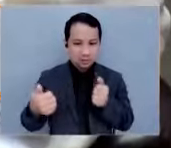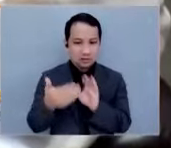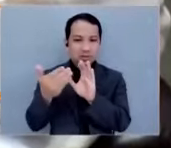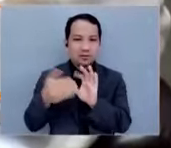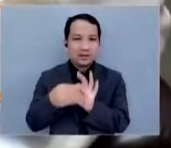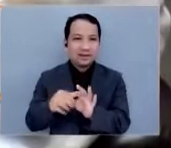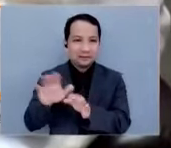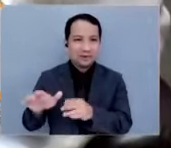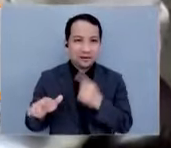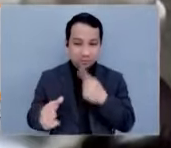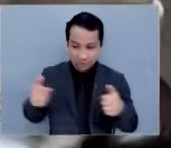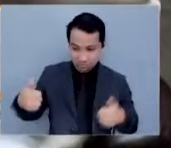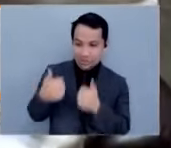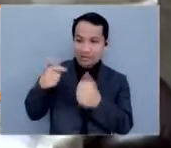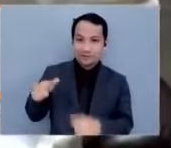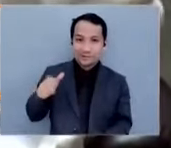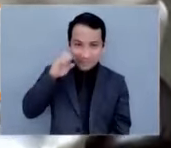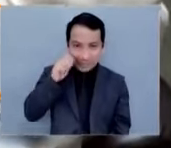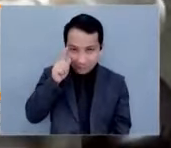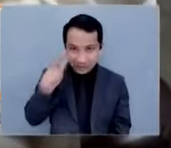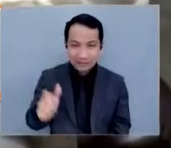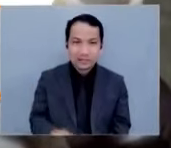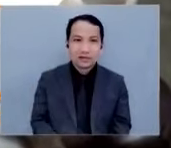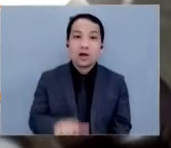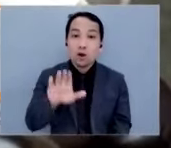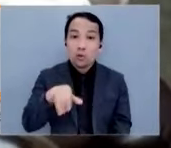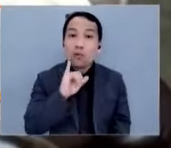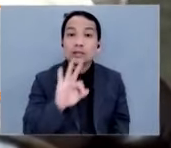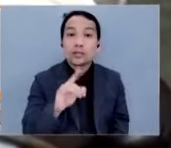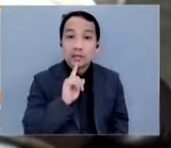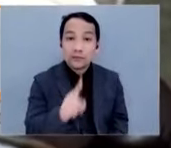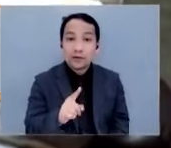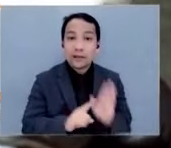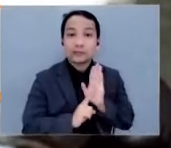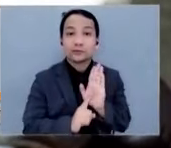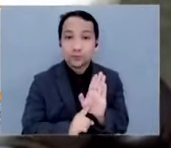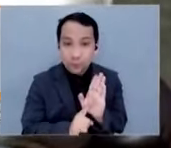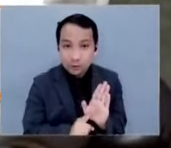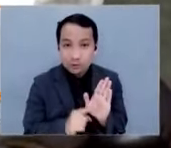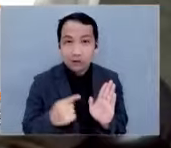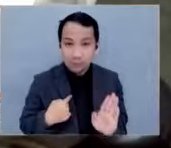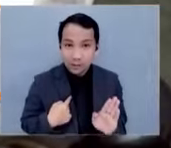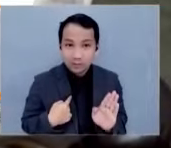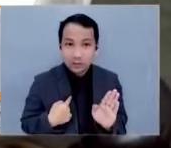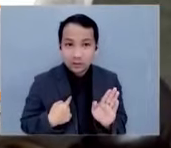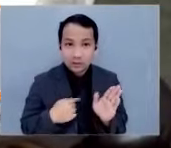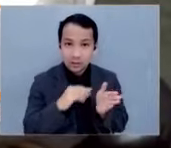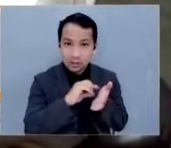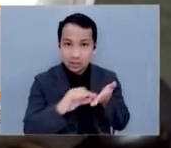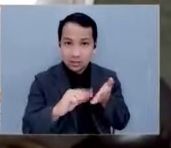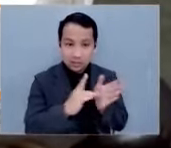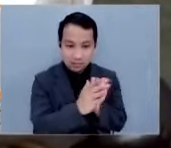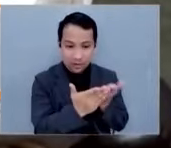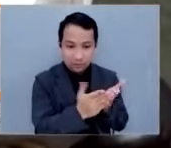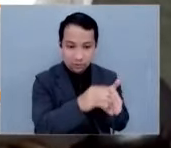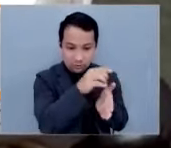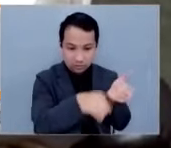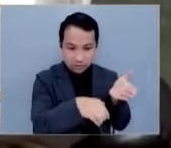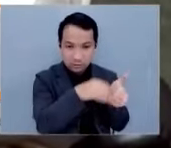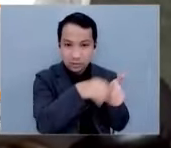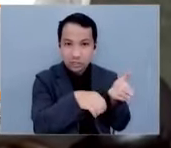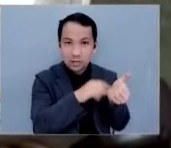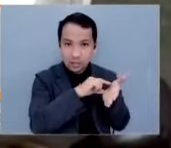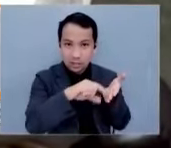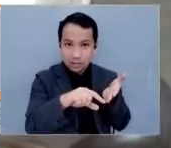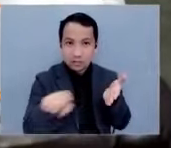ang hamon ni Lagman. What if I am able to show you a particular biblical phrase? Will you